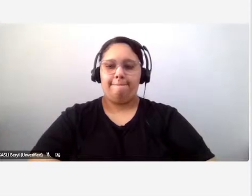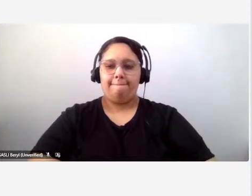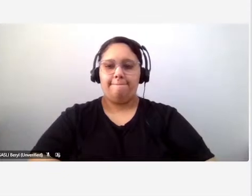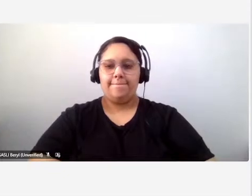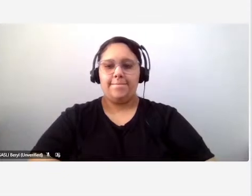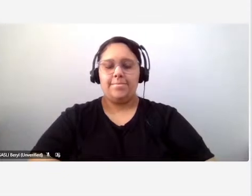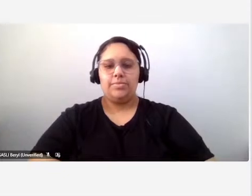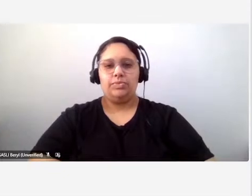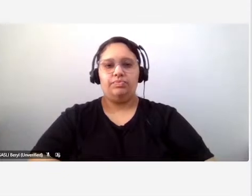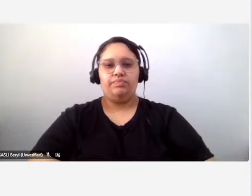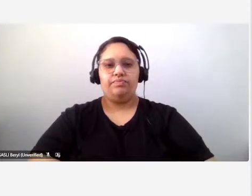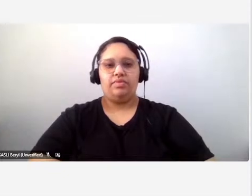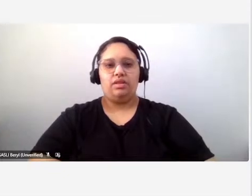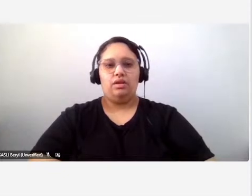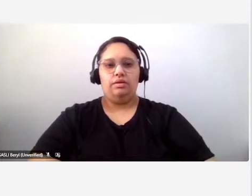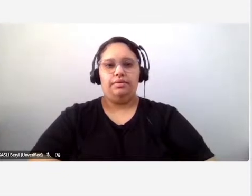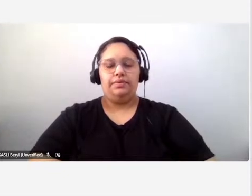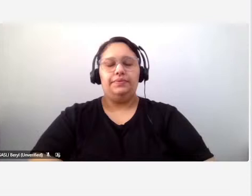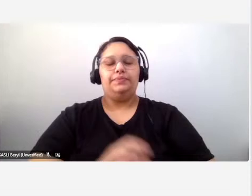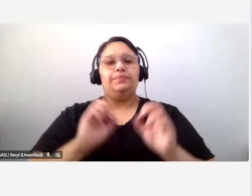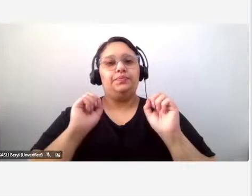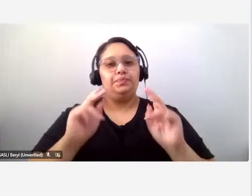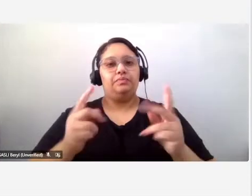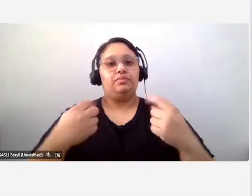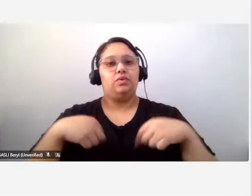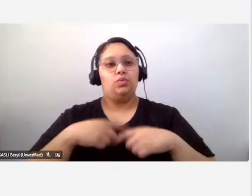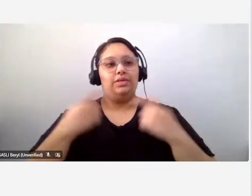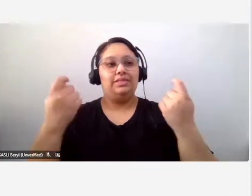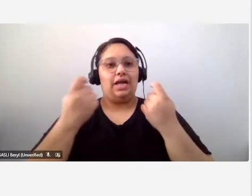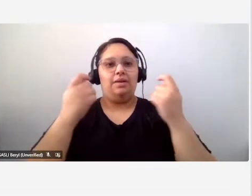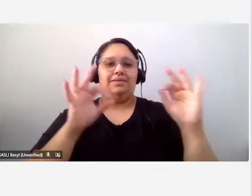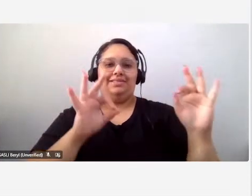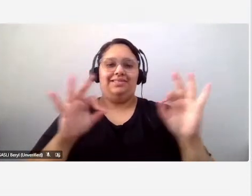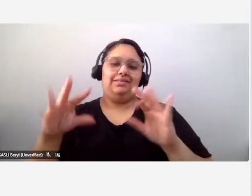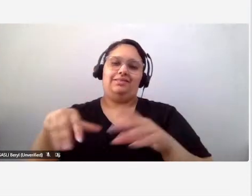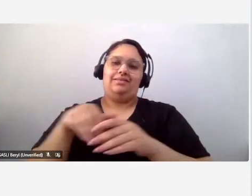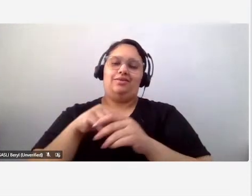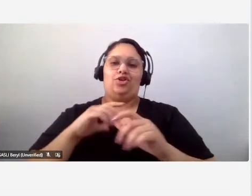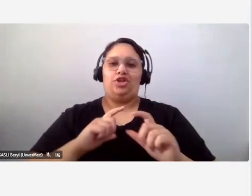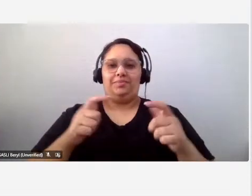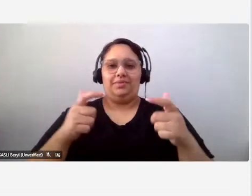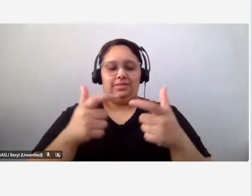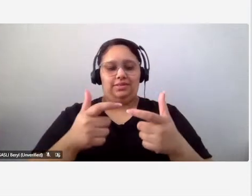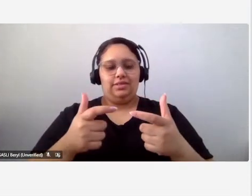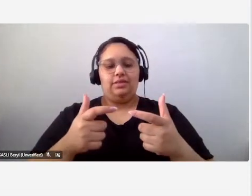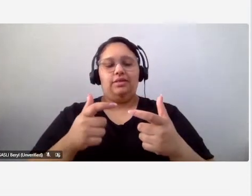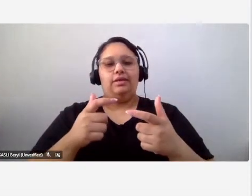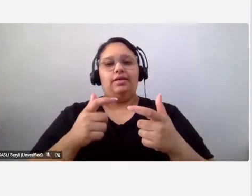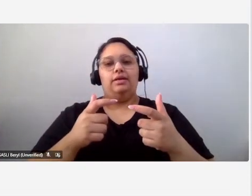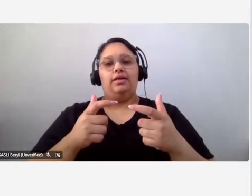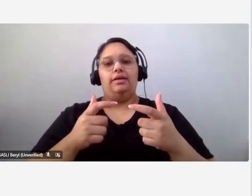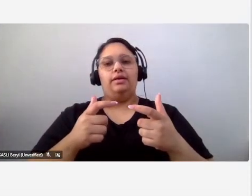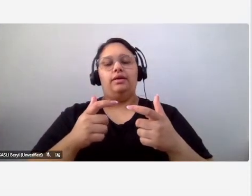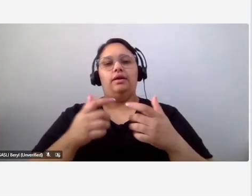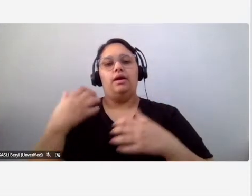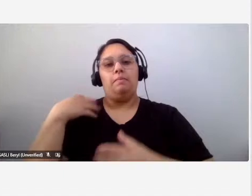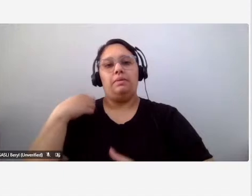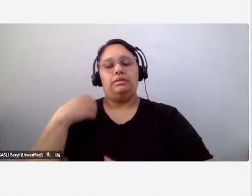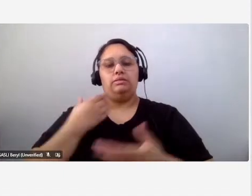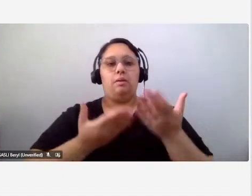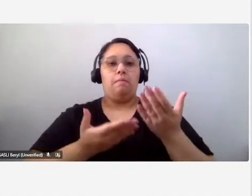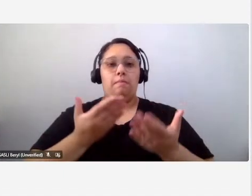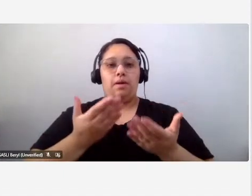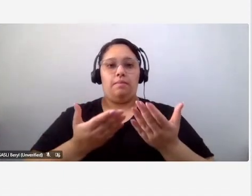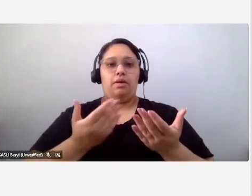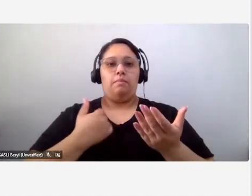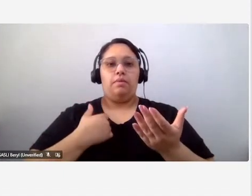Right. Yes. So we celebrate that kind of thing in the committee. If I, Minister, perhaps if